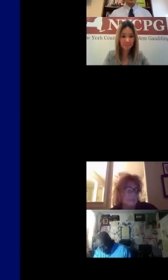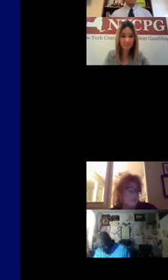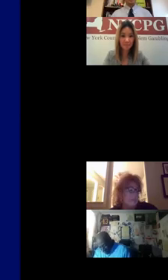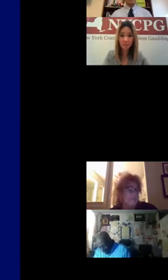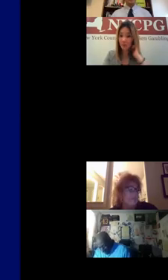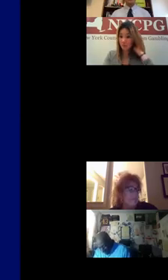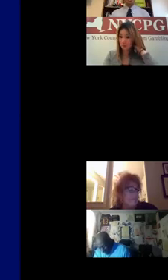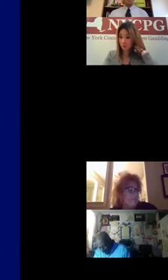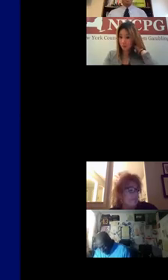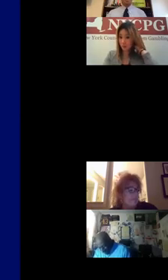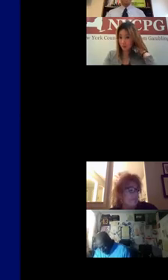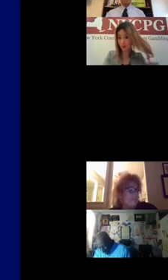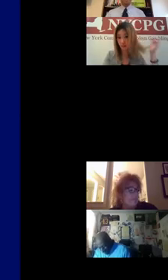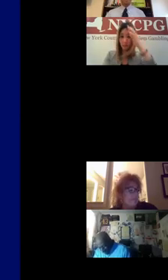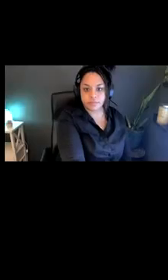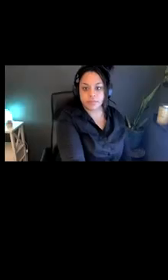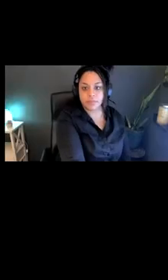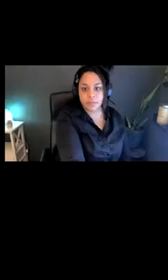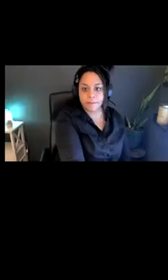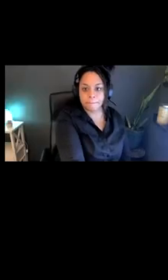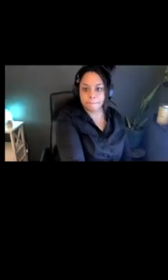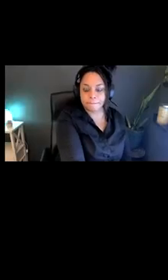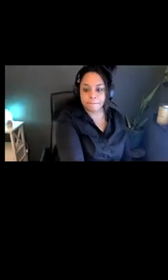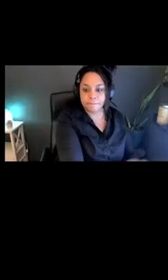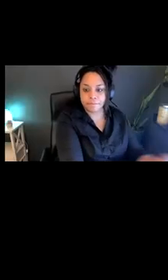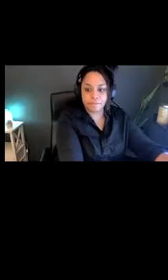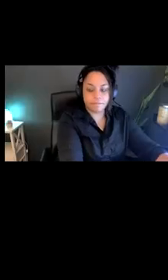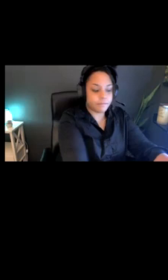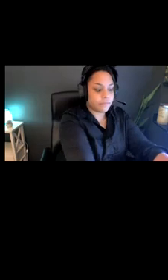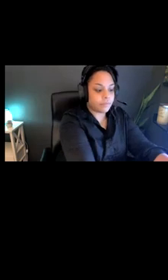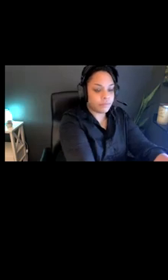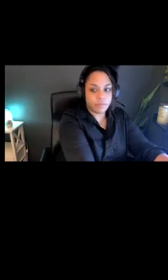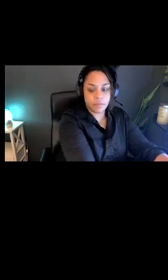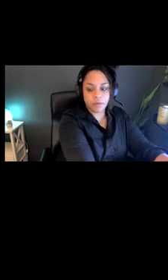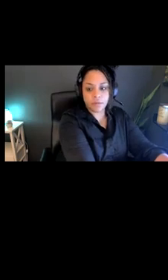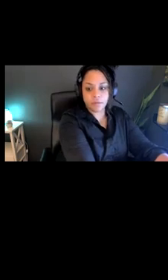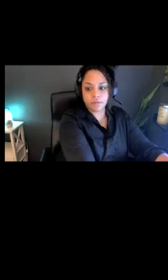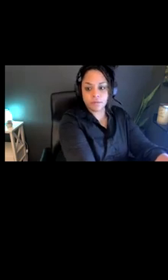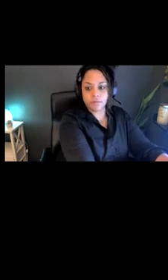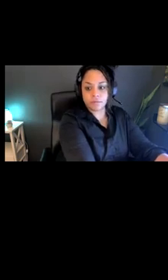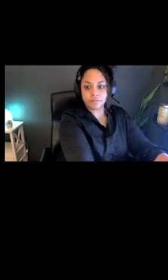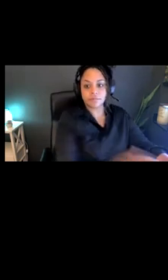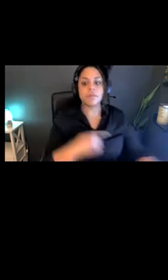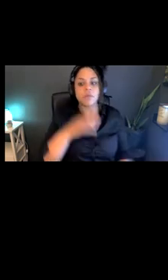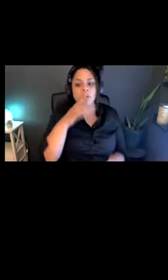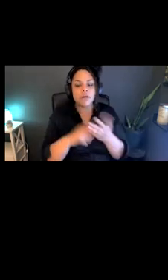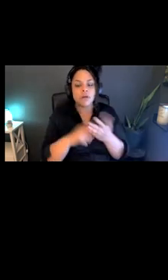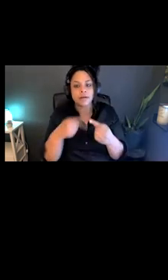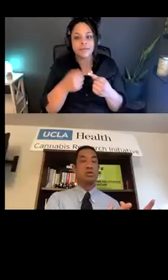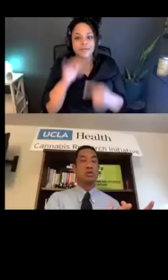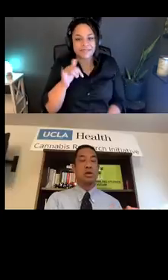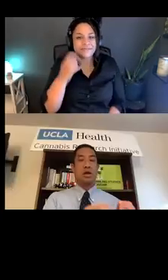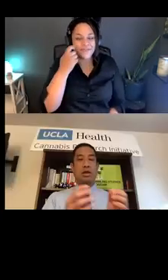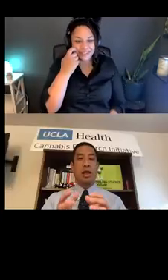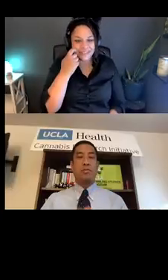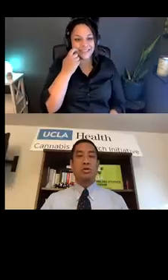All right. So let me just start off with a recent case of some of the patients that we see at UCLA and how the interplay between